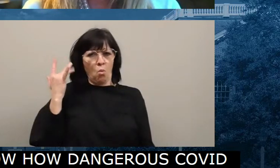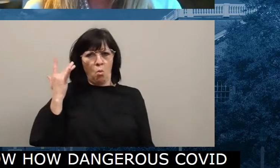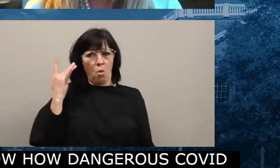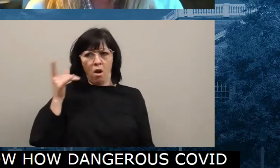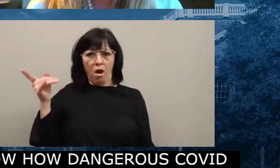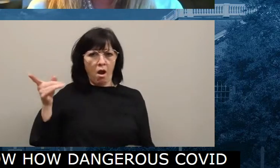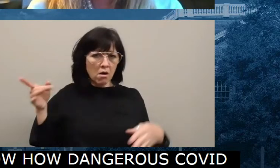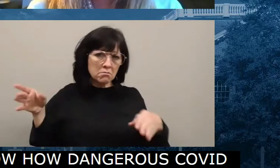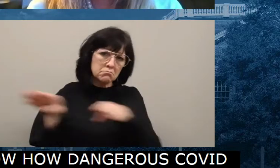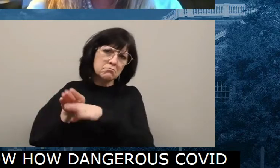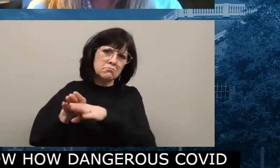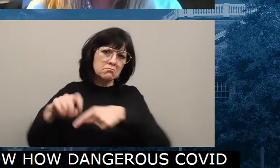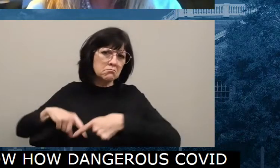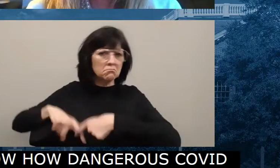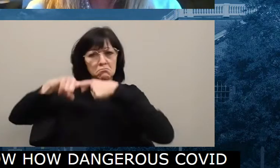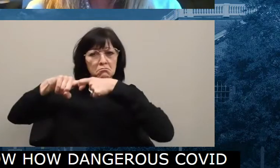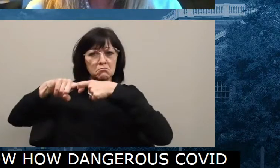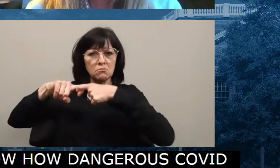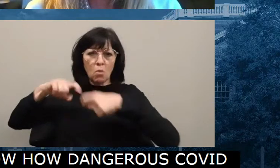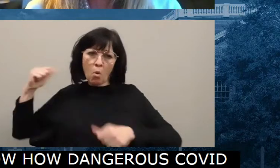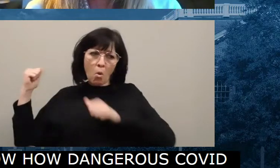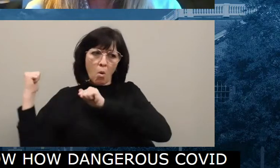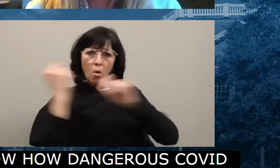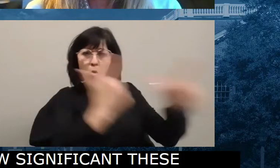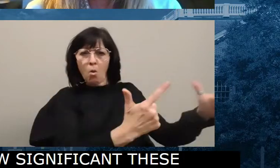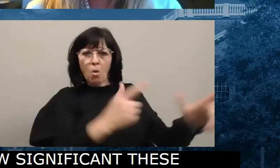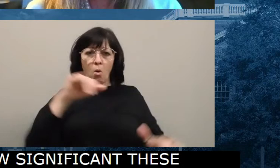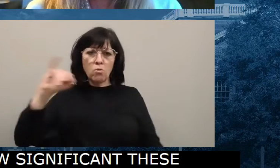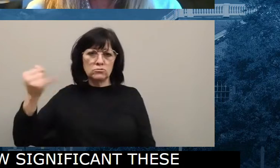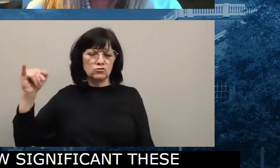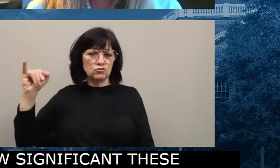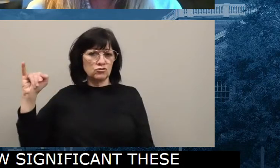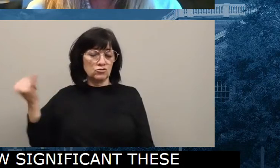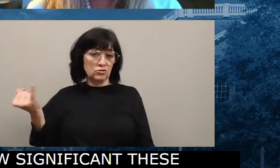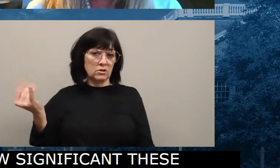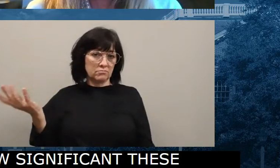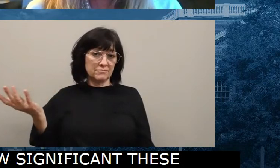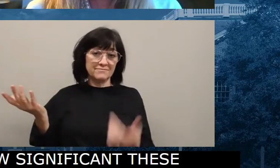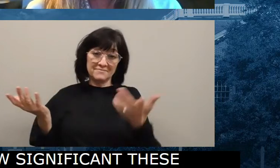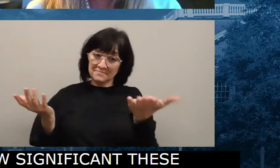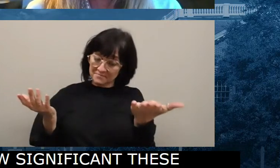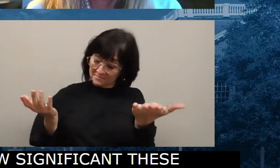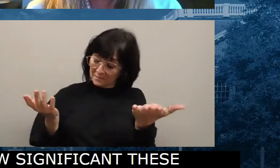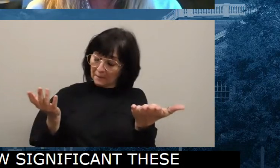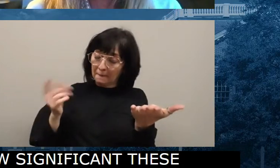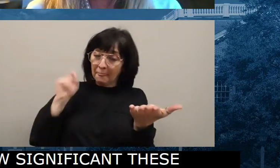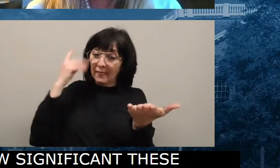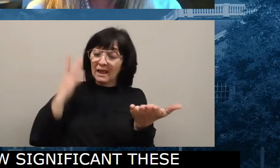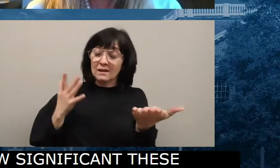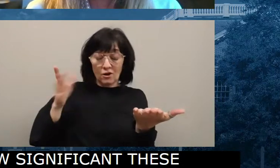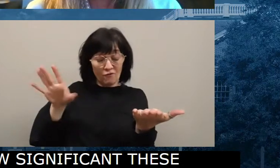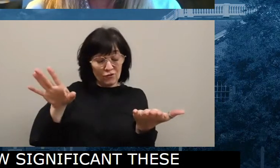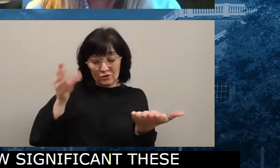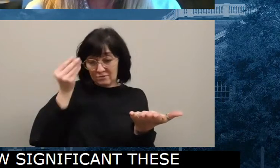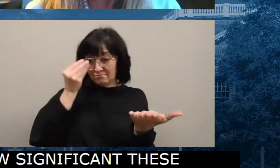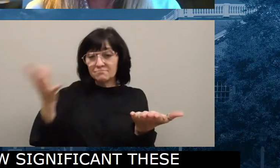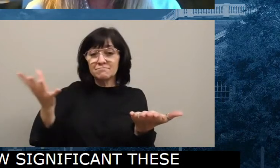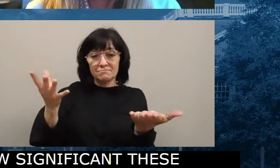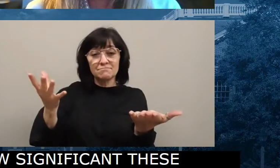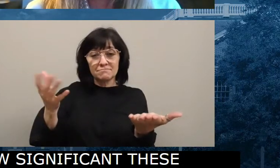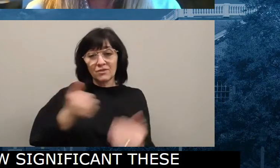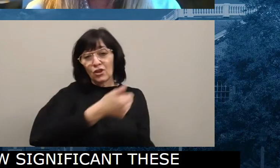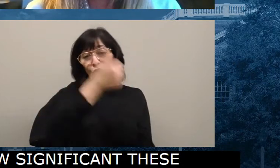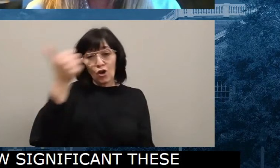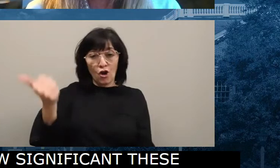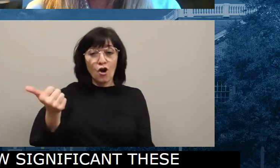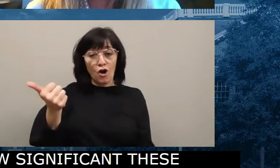vaccines? Well, I can tell you that every governor wanted to have the same question because it